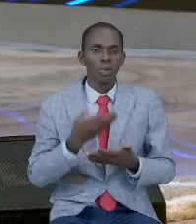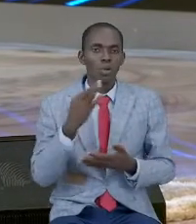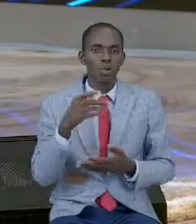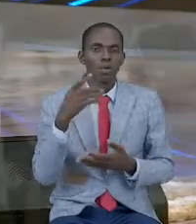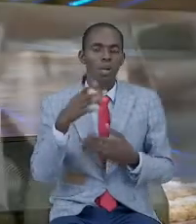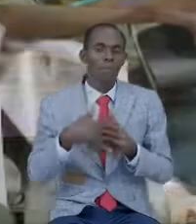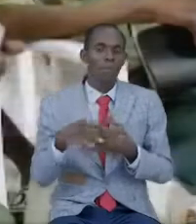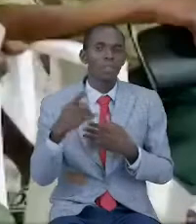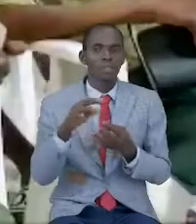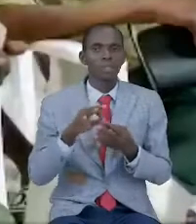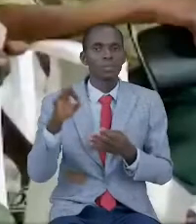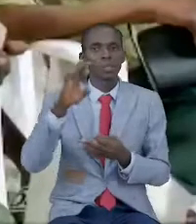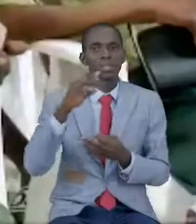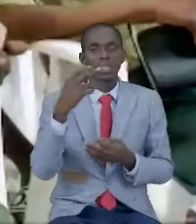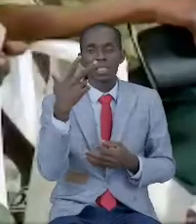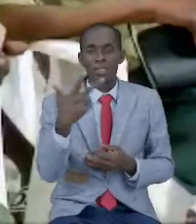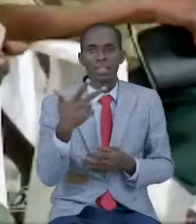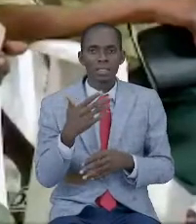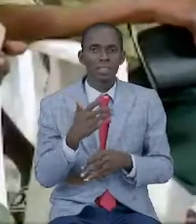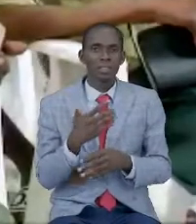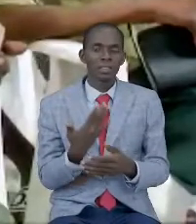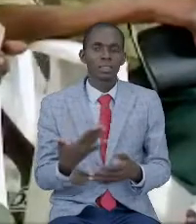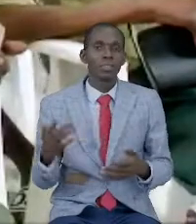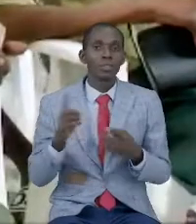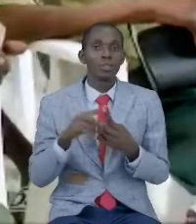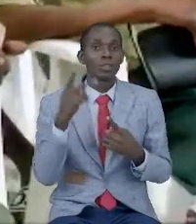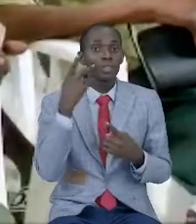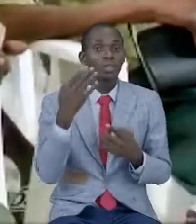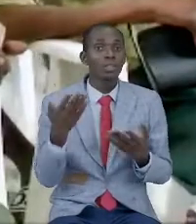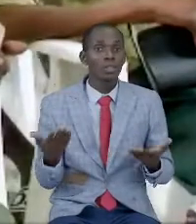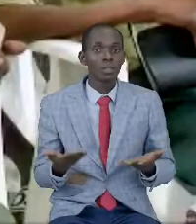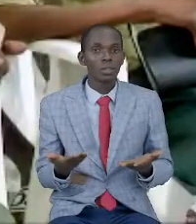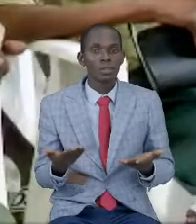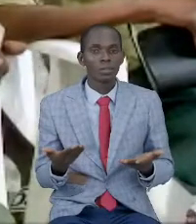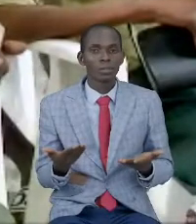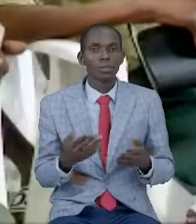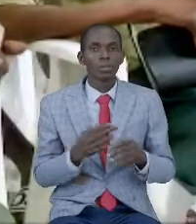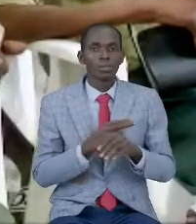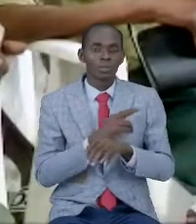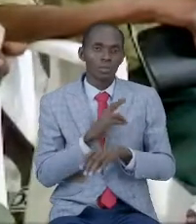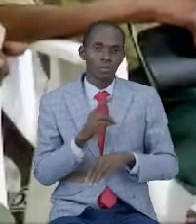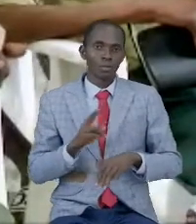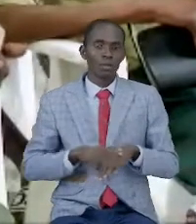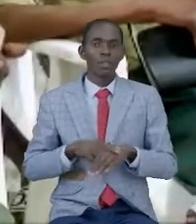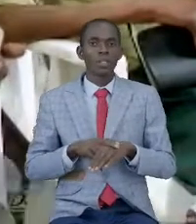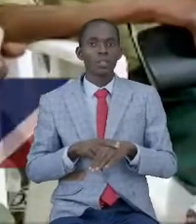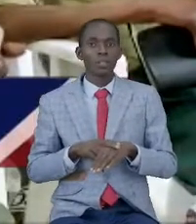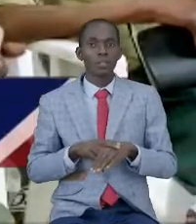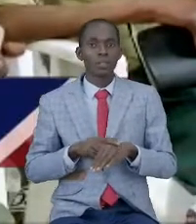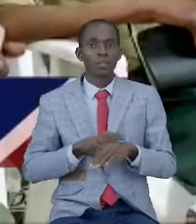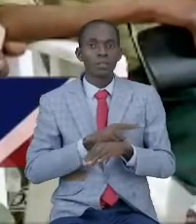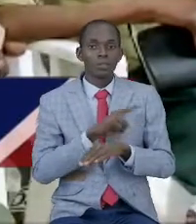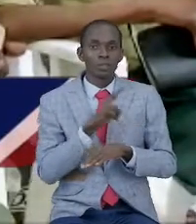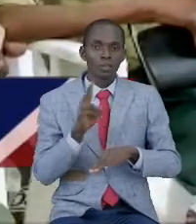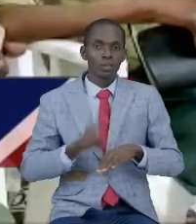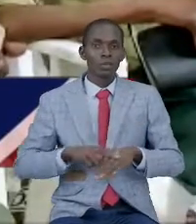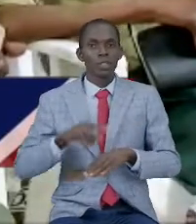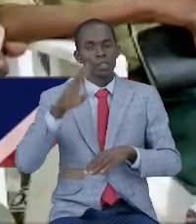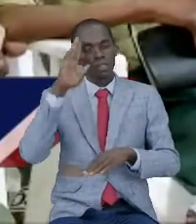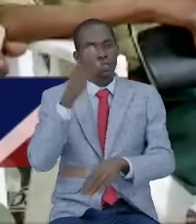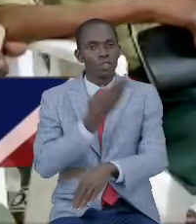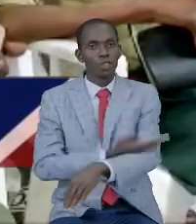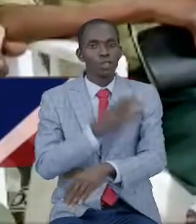Spirit. Three things we're looking at here. Number one, we're looking at nominal